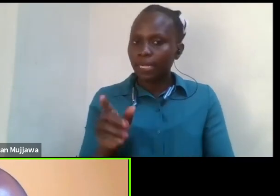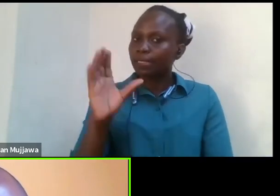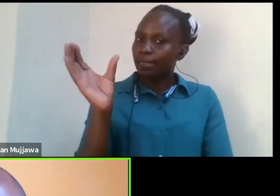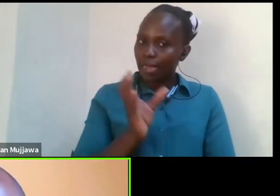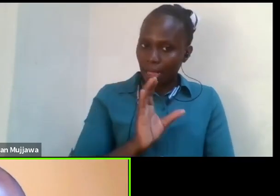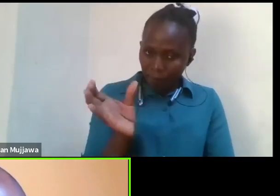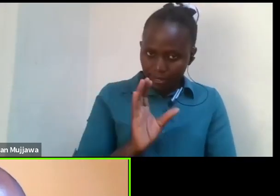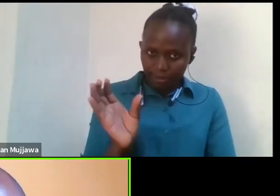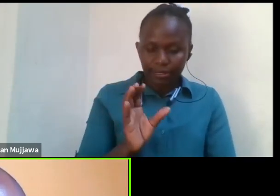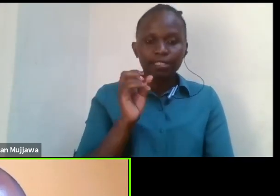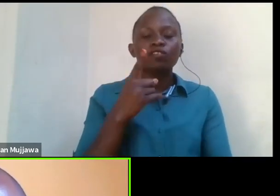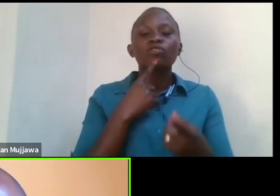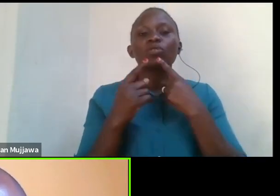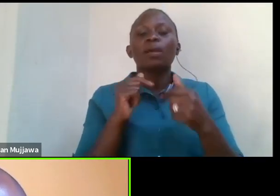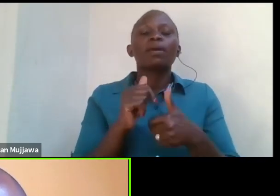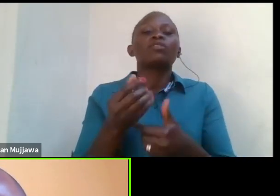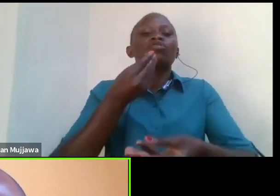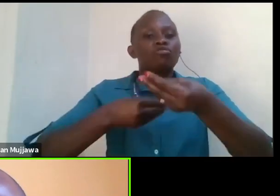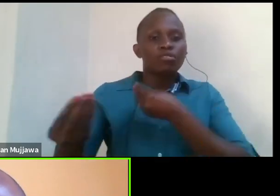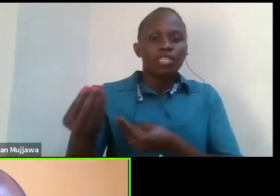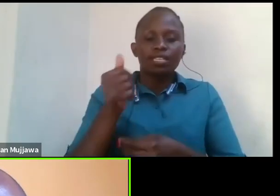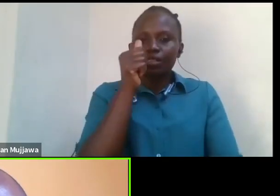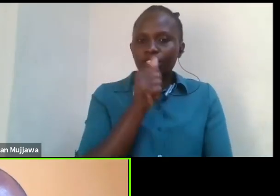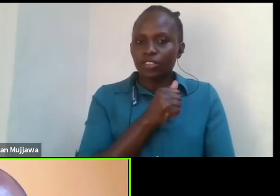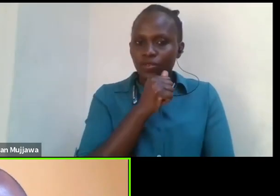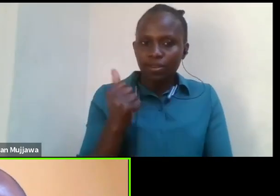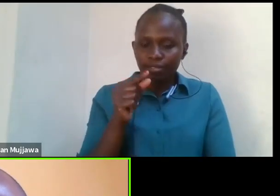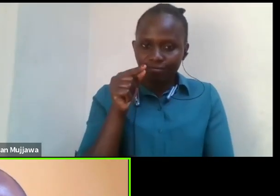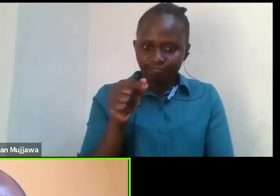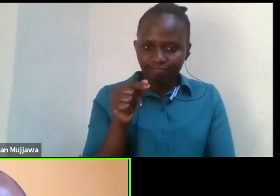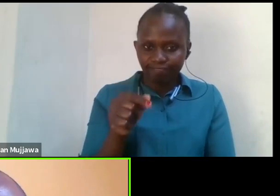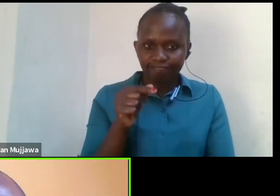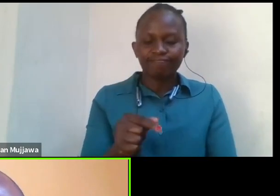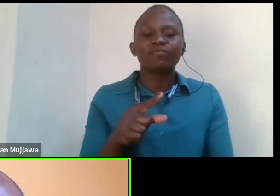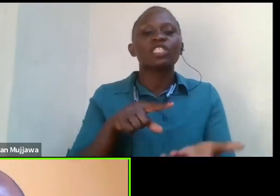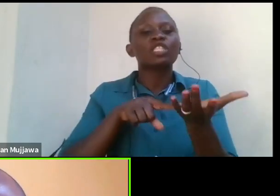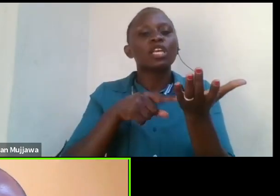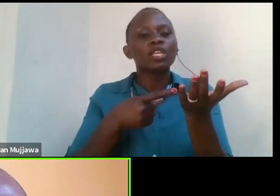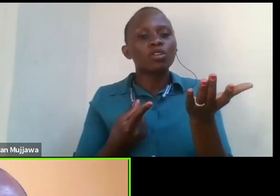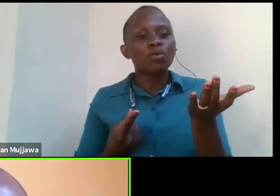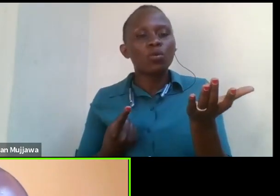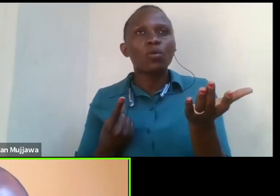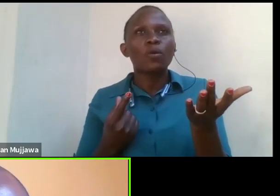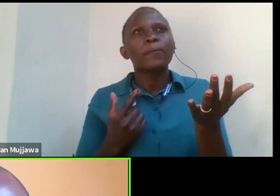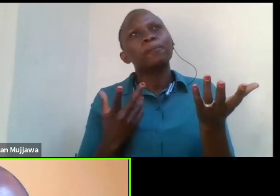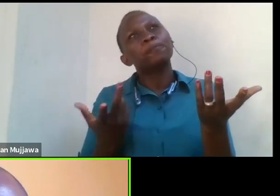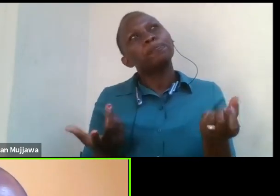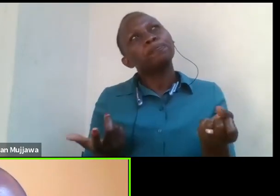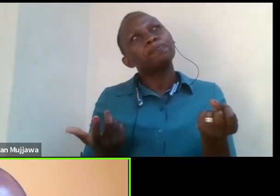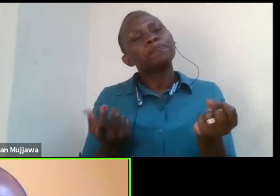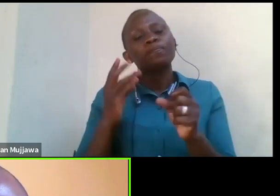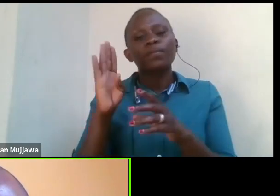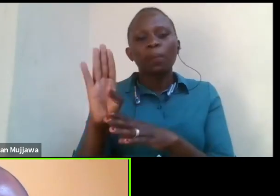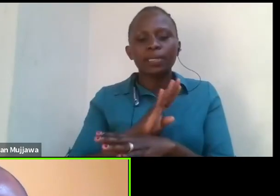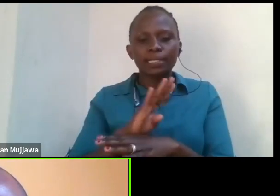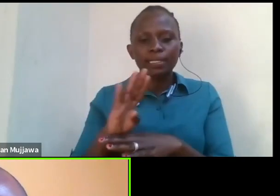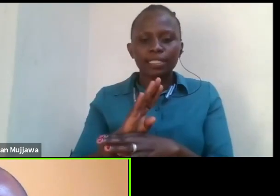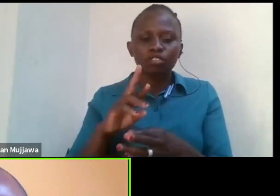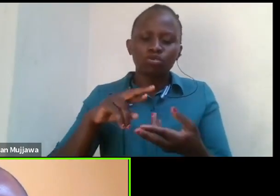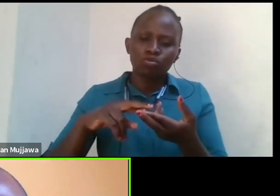space, when we talk of trade secrets, this is technical or business